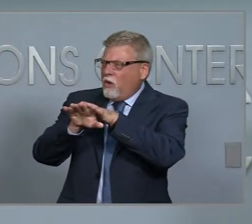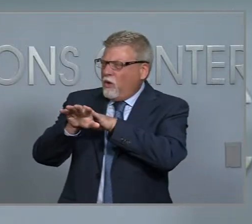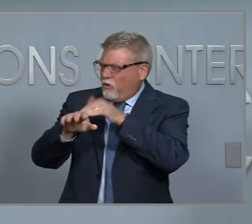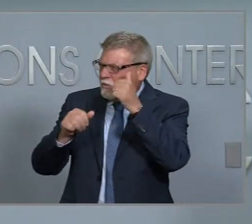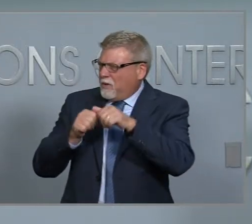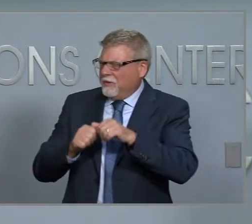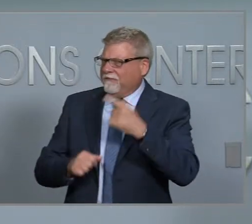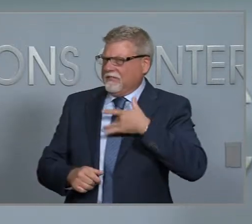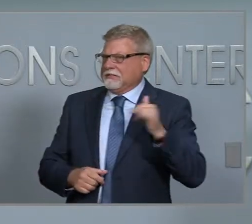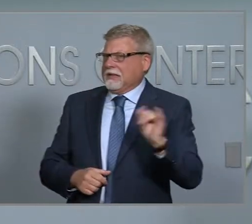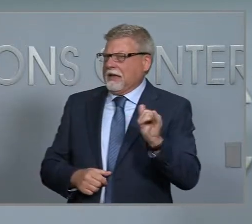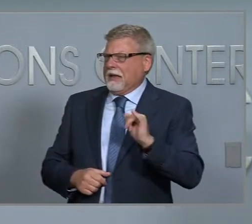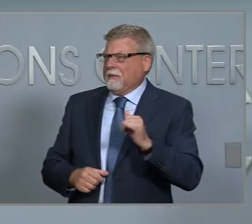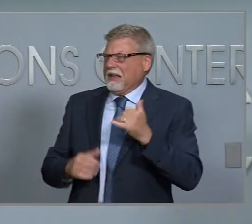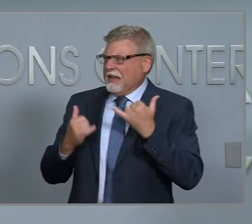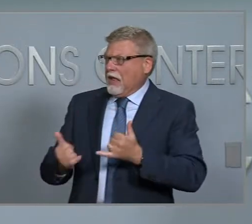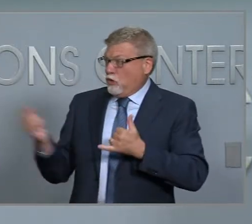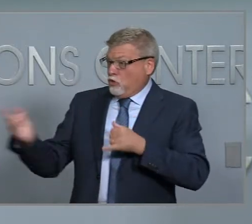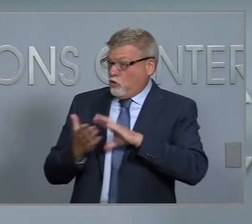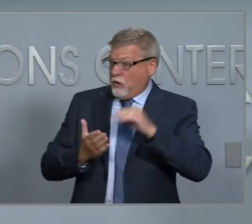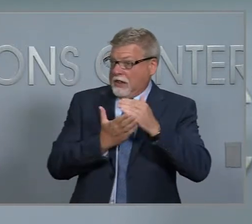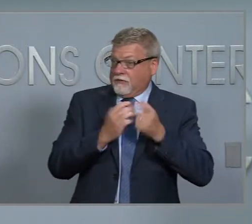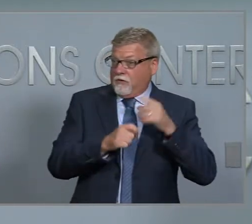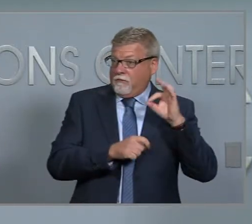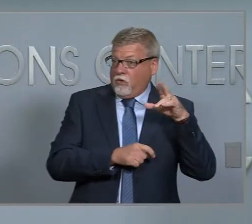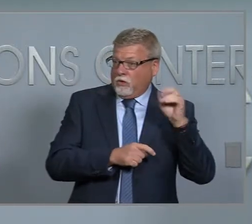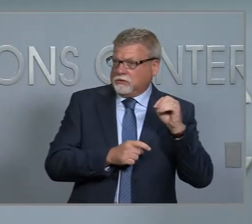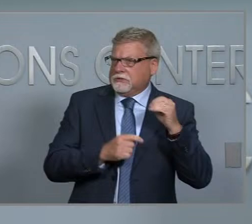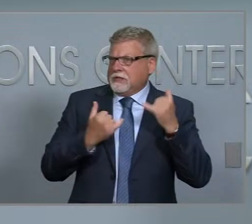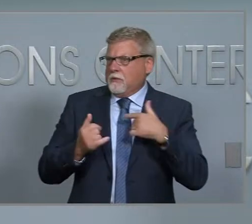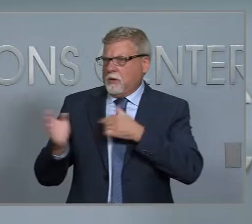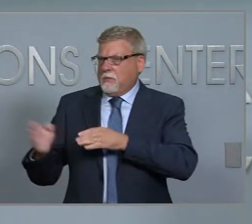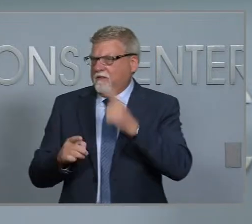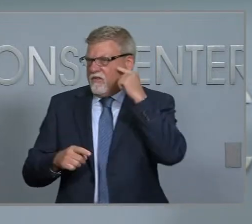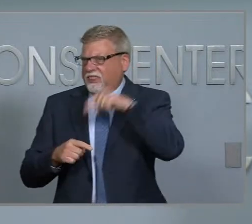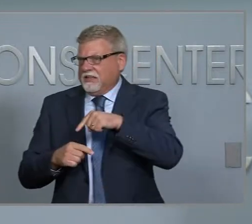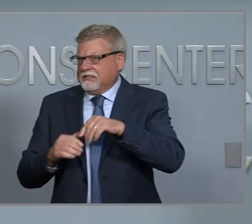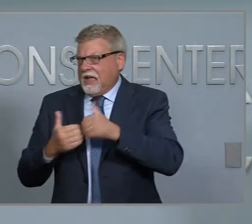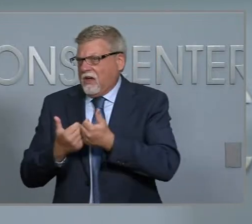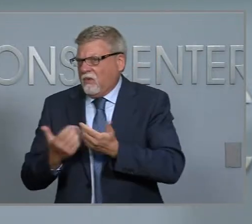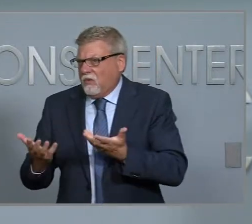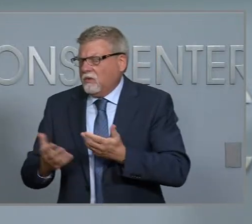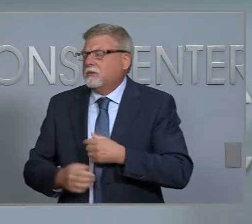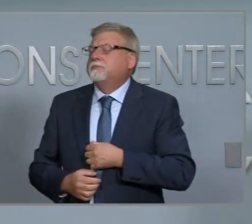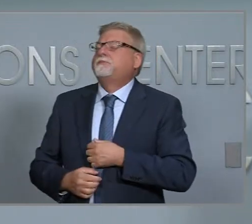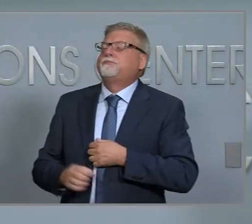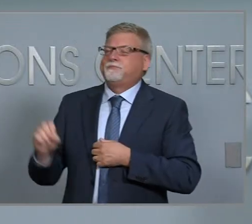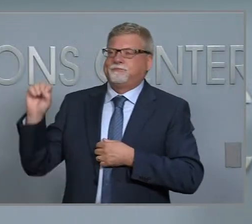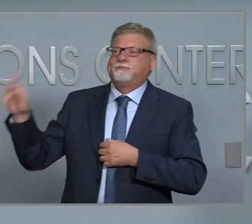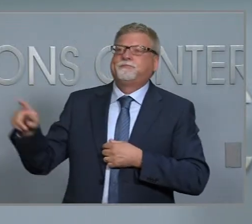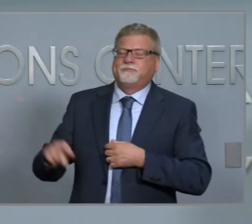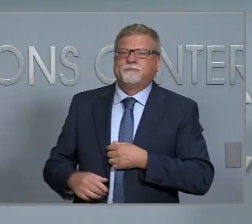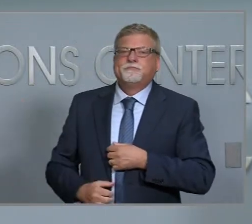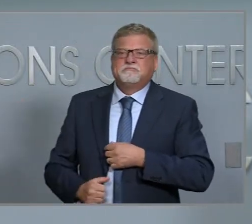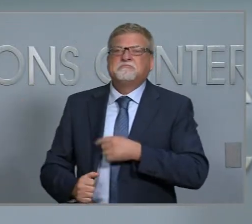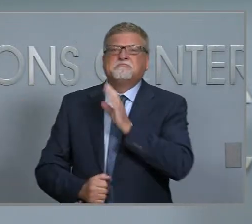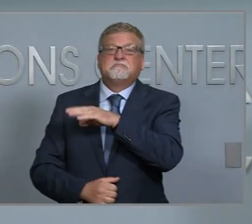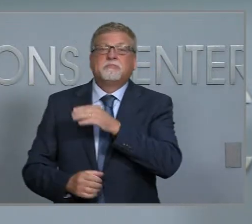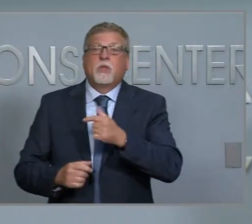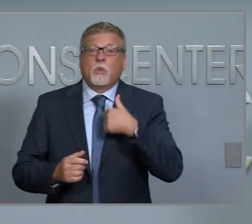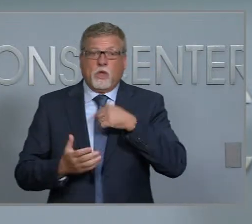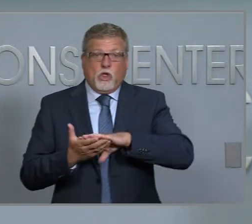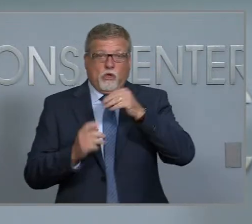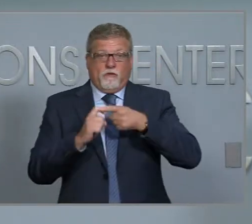we didn't do or didn't know to do before Florence? One of the things we've done is in the rebuilding from Matthew